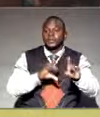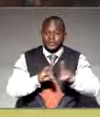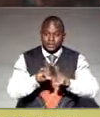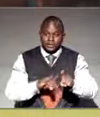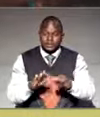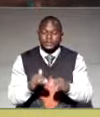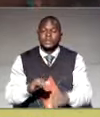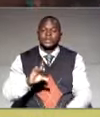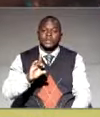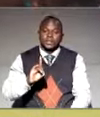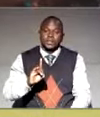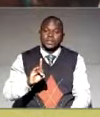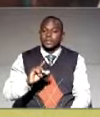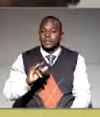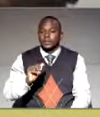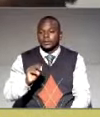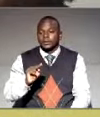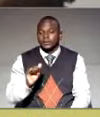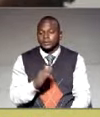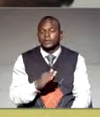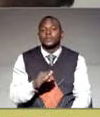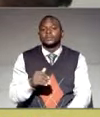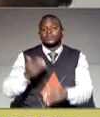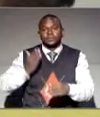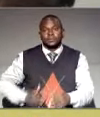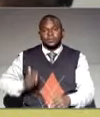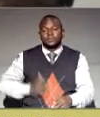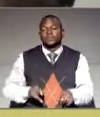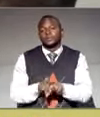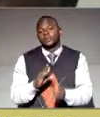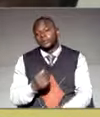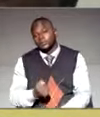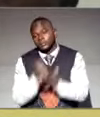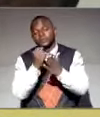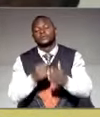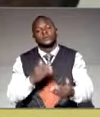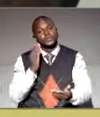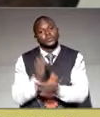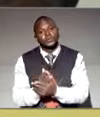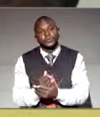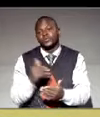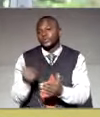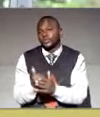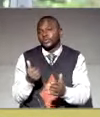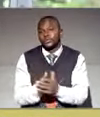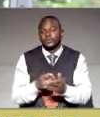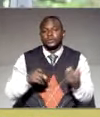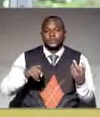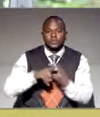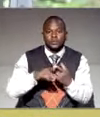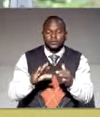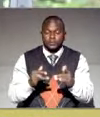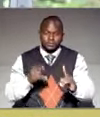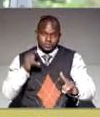Dananat Kunda, has challenged key groups to uphold morals and help government fight the spread of new infections. They are targeting the